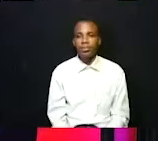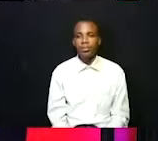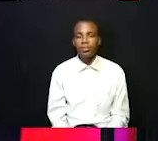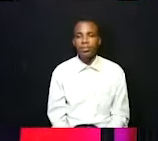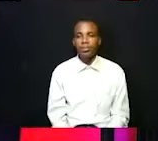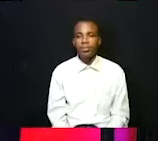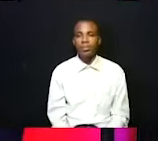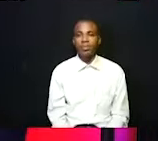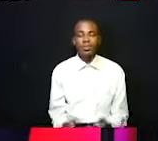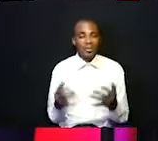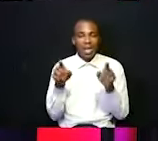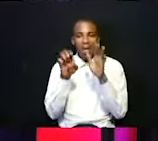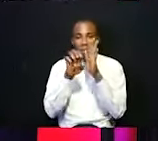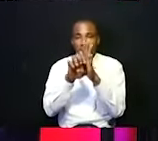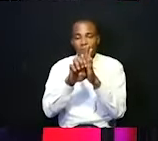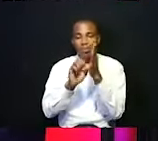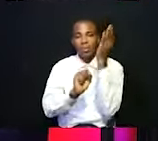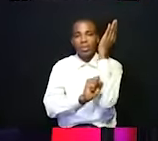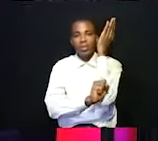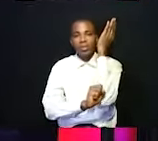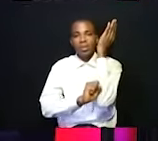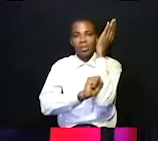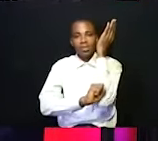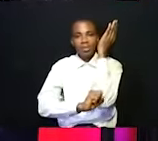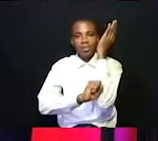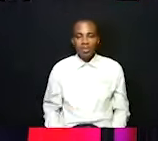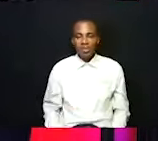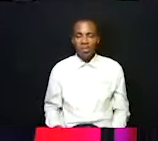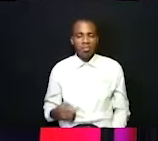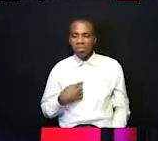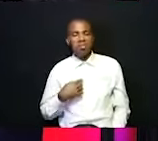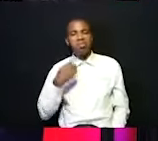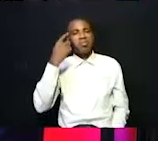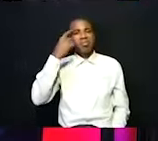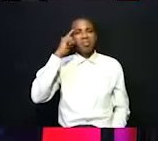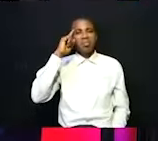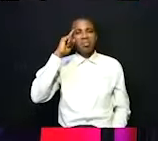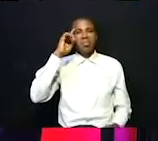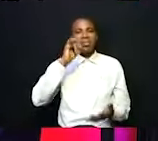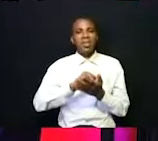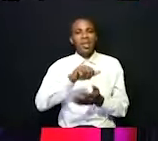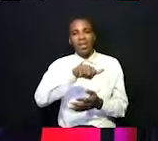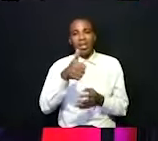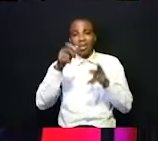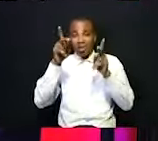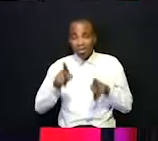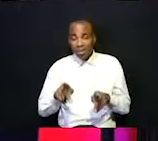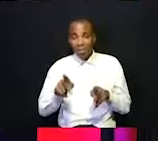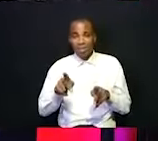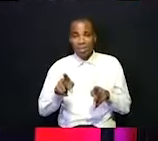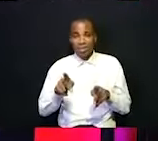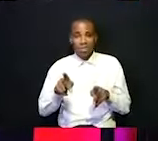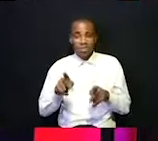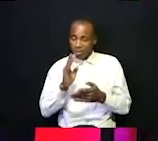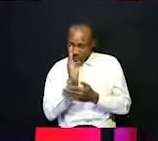yerenum. Like Sarah. Tanya Sarah. I mean, I don't think that anybody is that submissive than Sarah. For him, whatever the man will